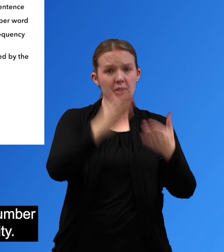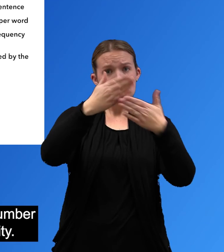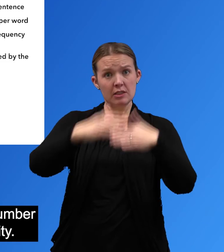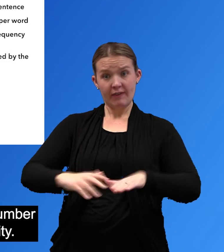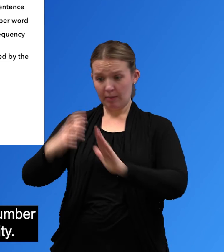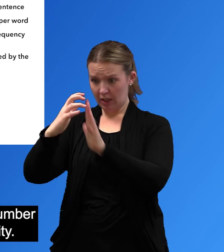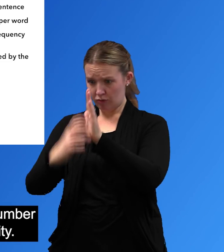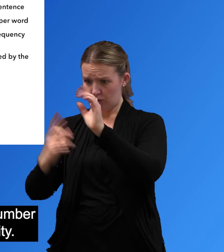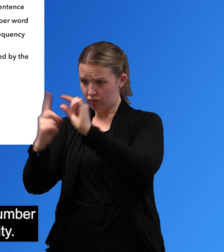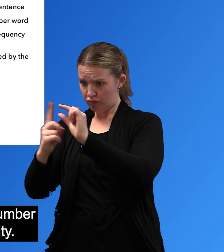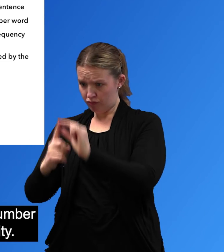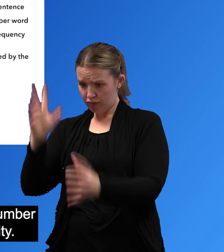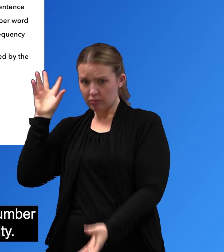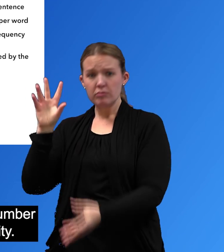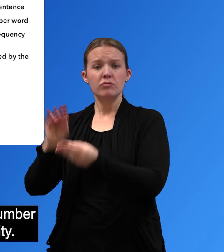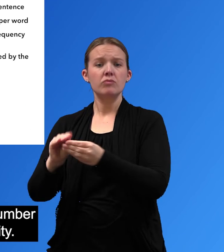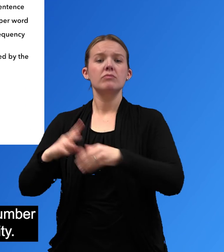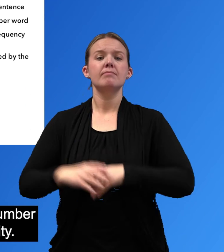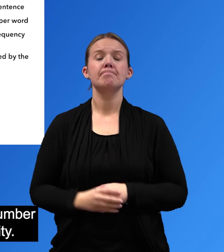words.